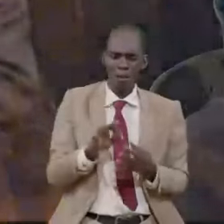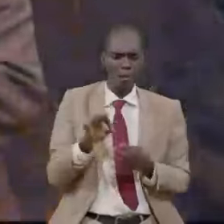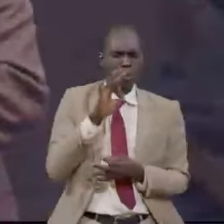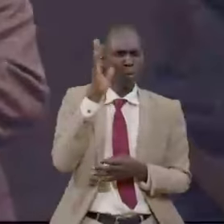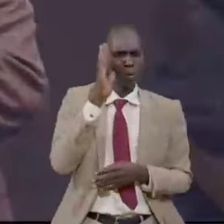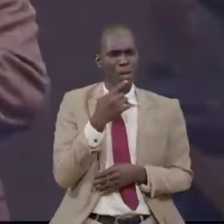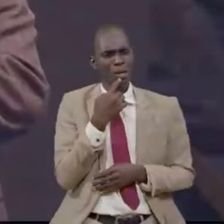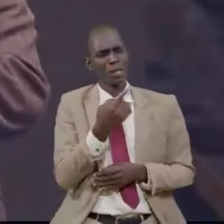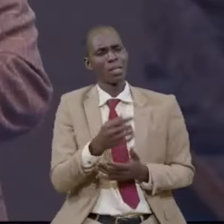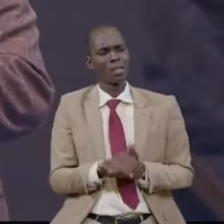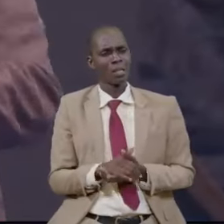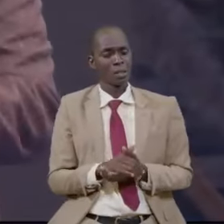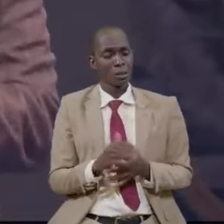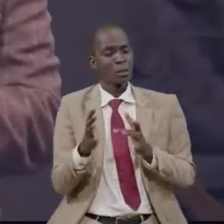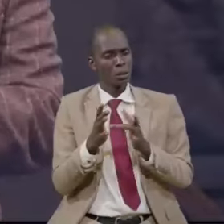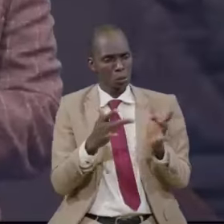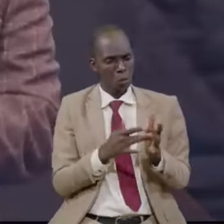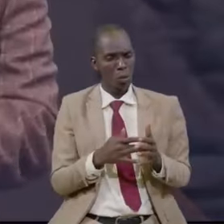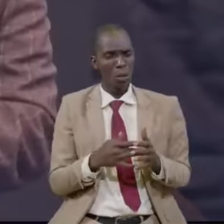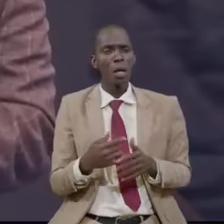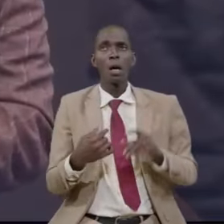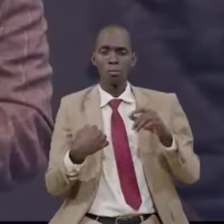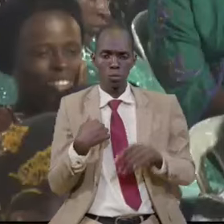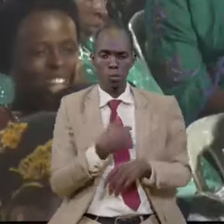Jesus, I know. What's your name?